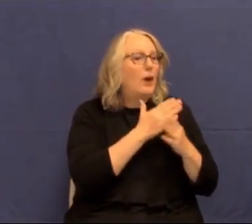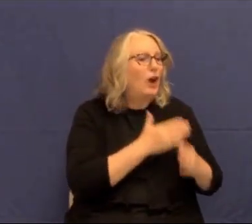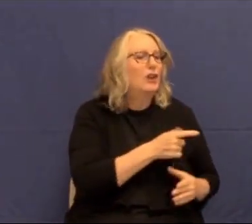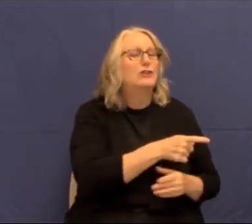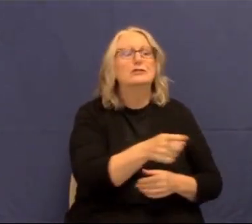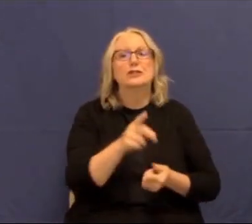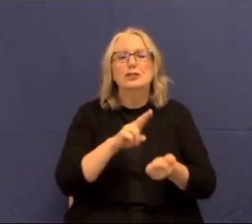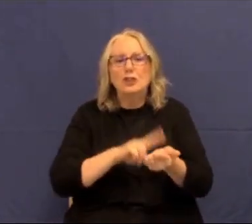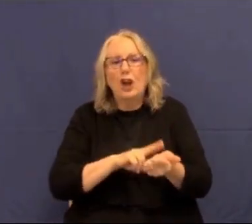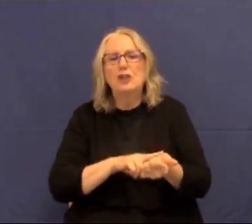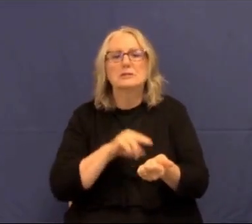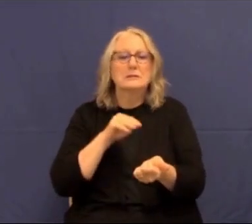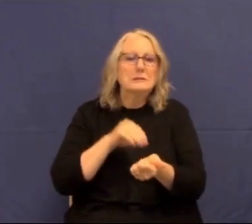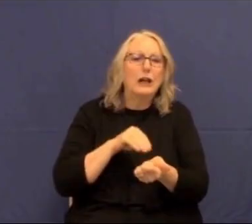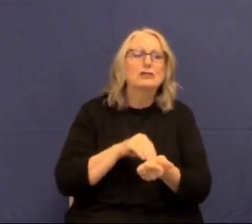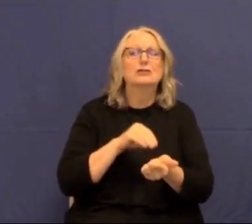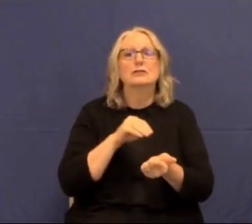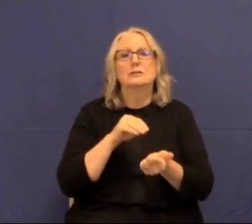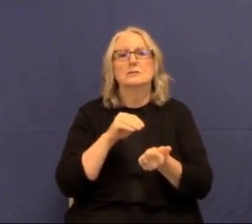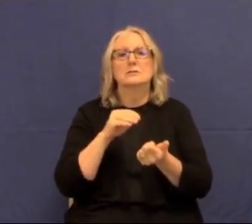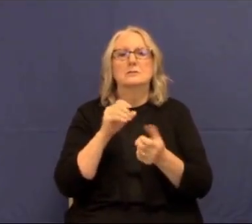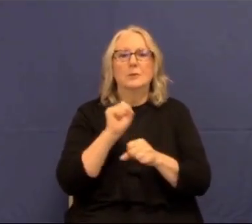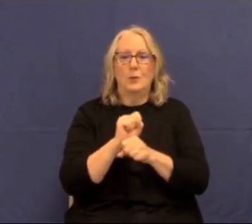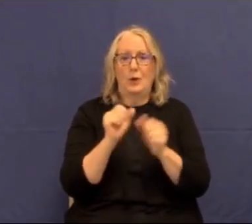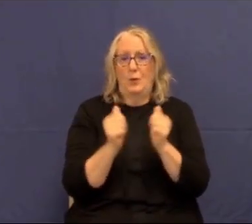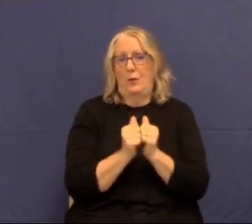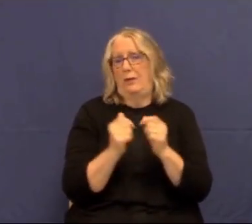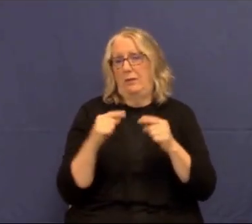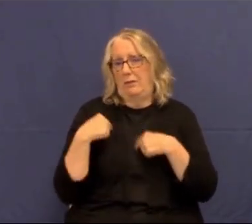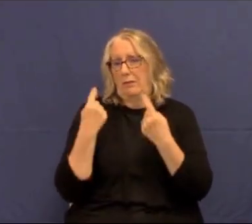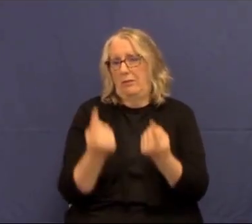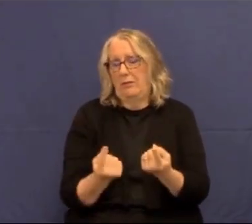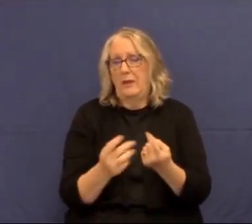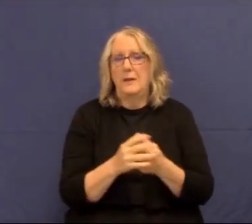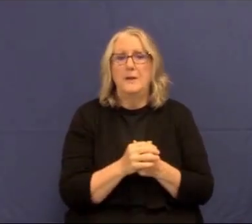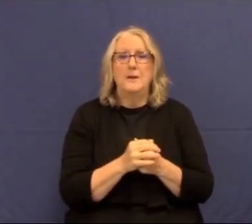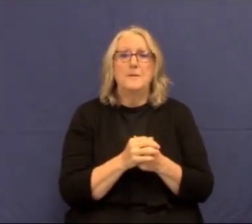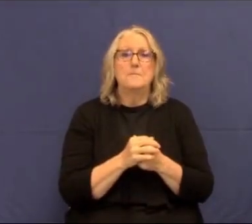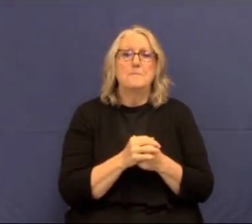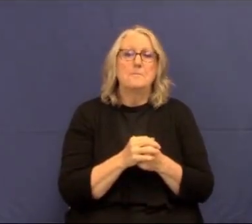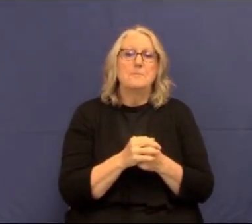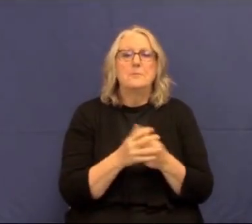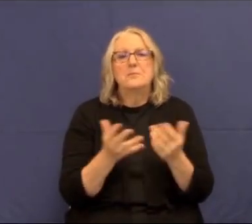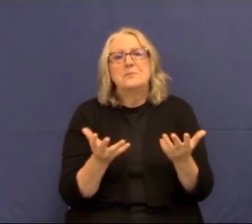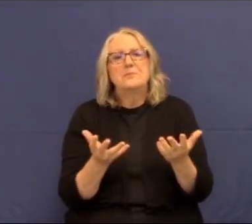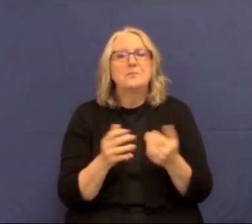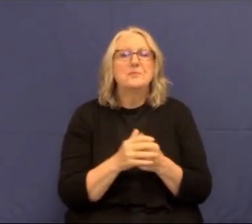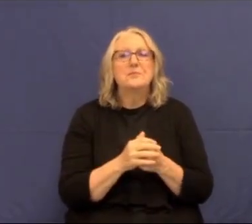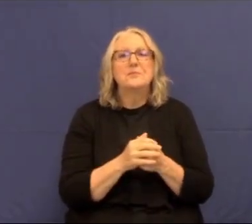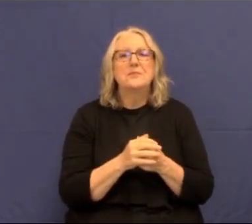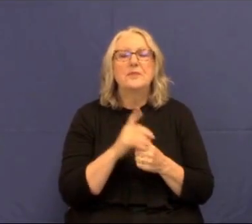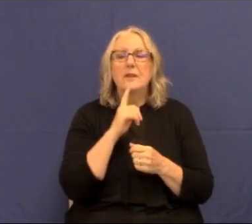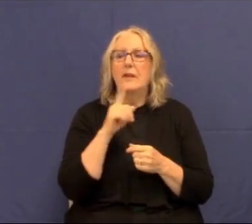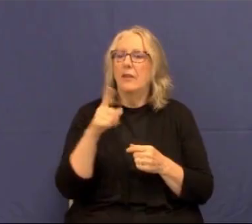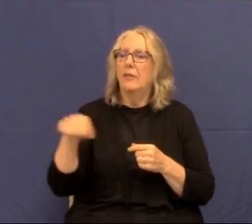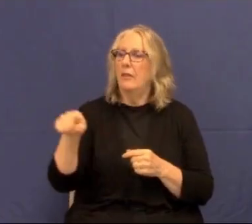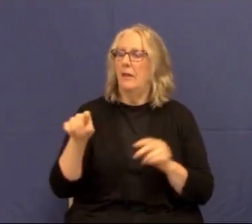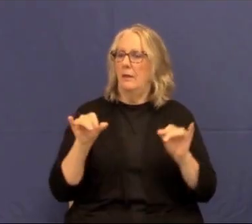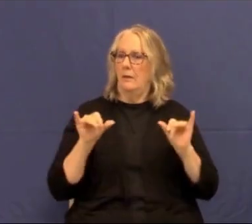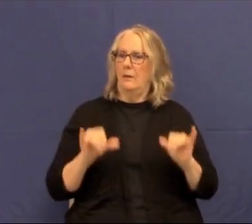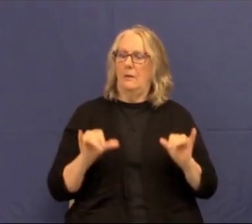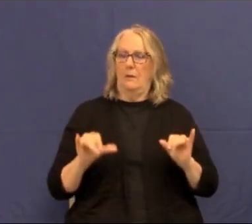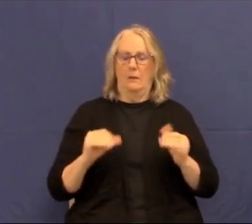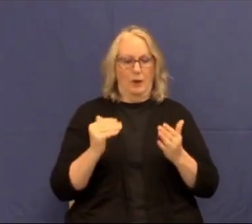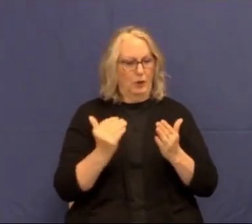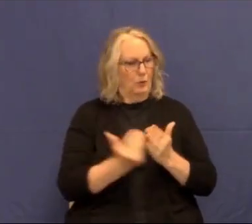the partners and the nurses and physicians that I have, worked with, it's kind of has brought